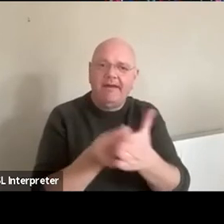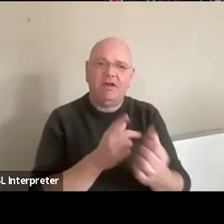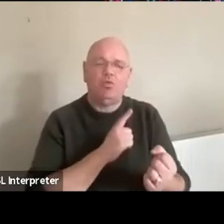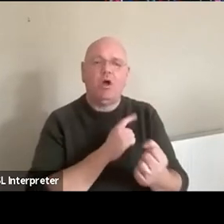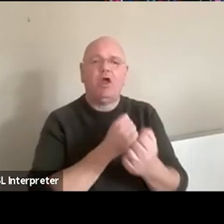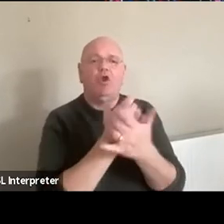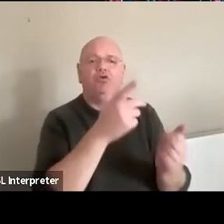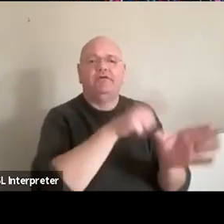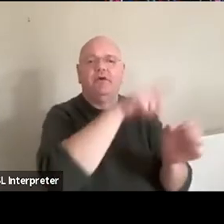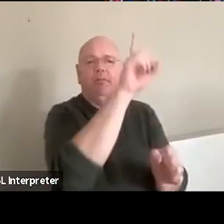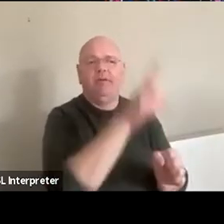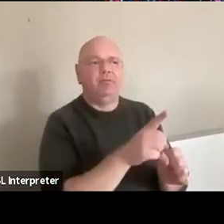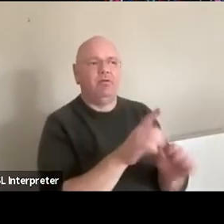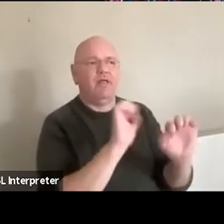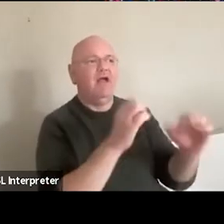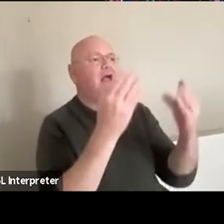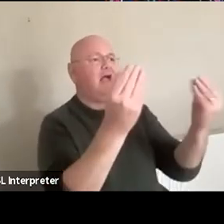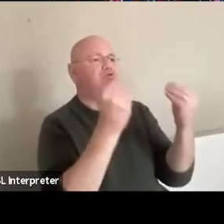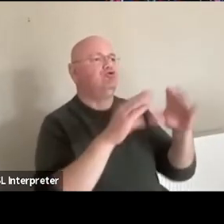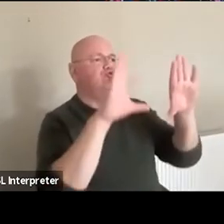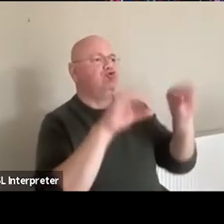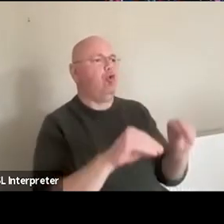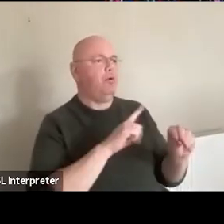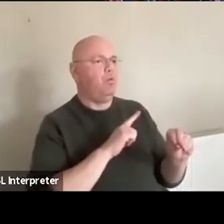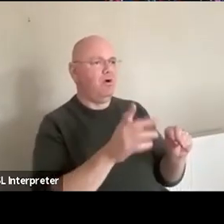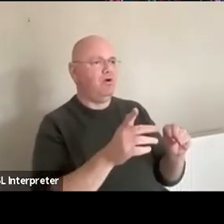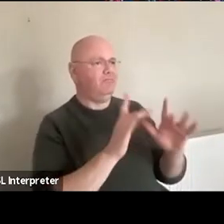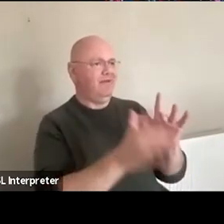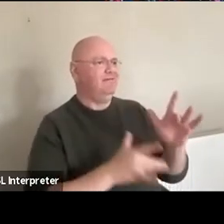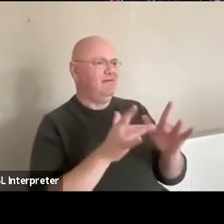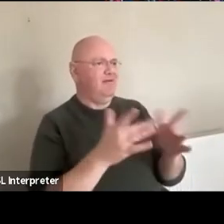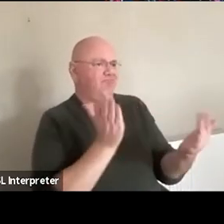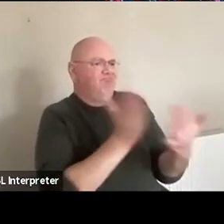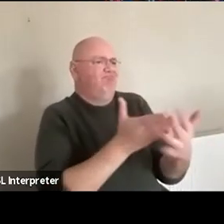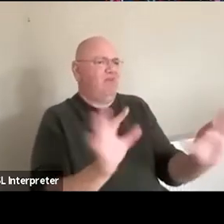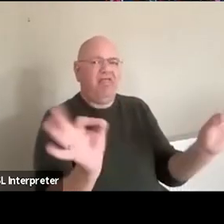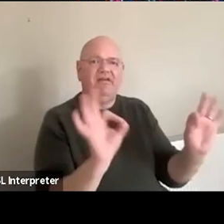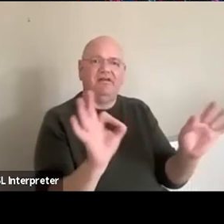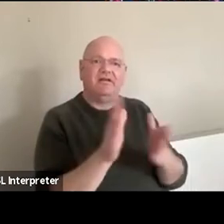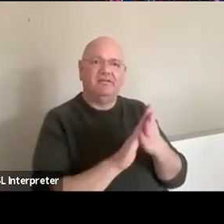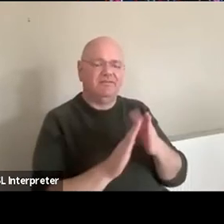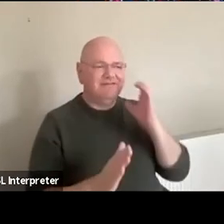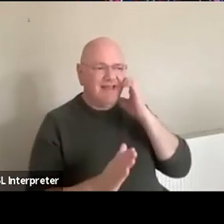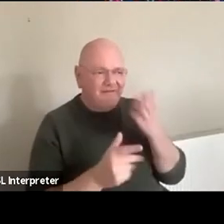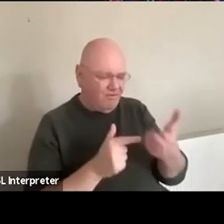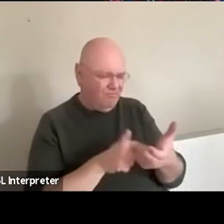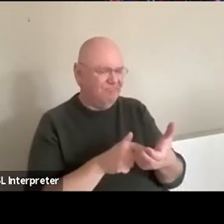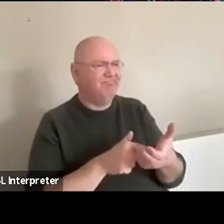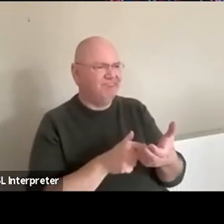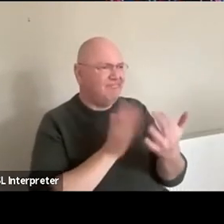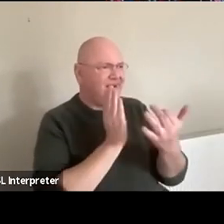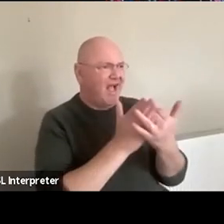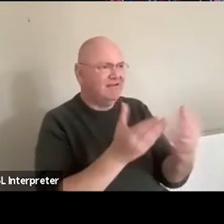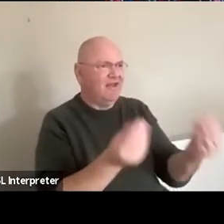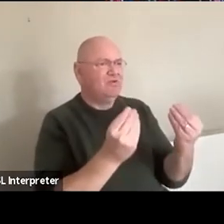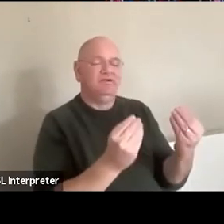who had no access to education during the pandemic because they didn't have access to things like good internet and didn't have access to things like laptops, didn't